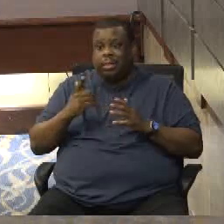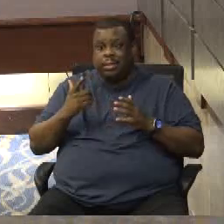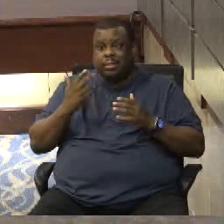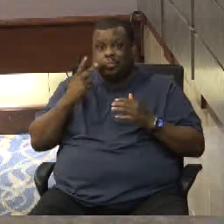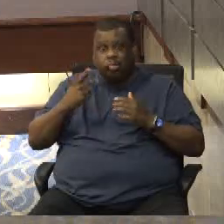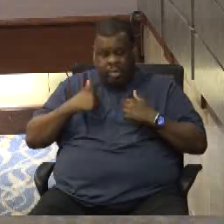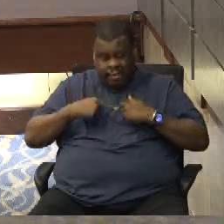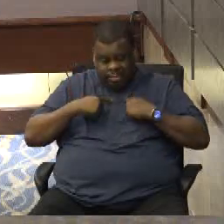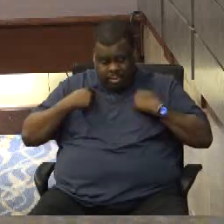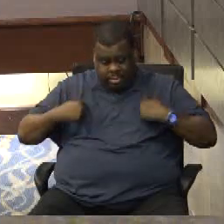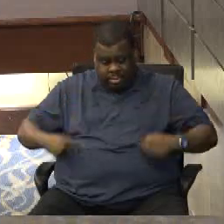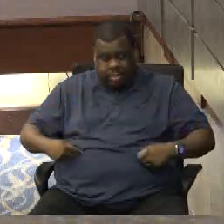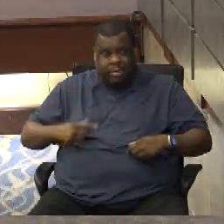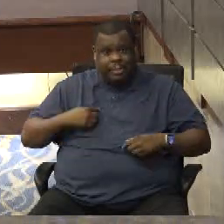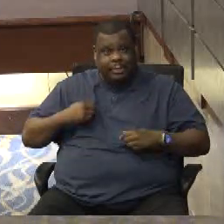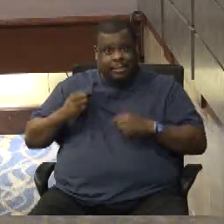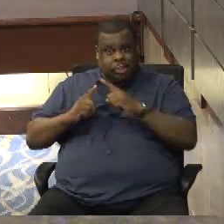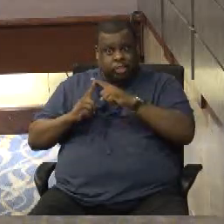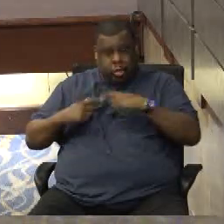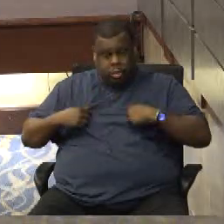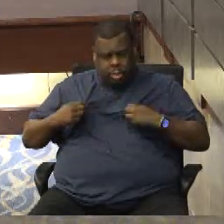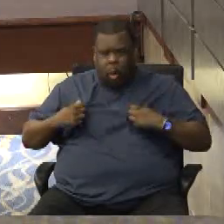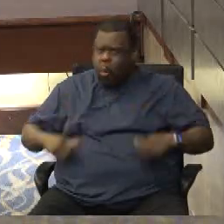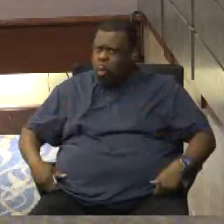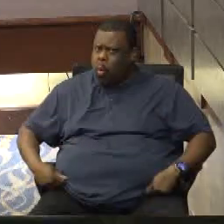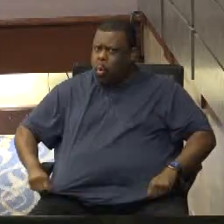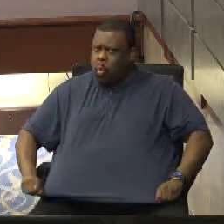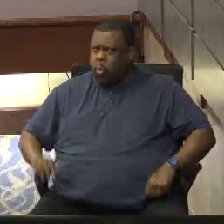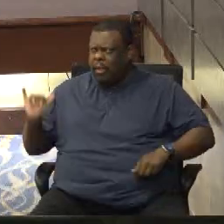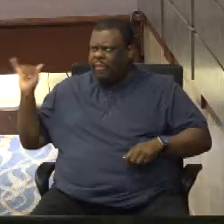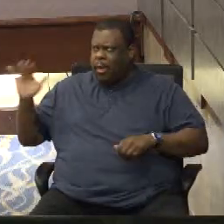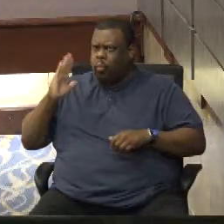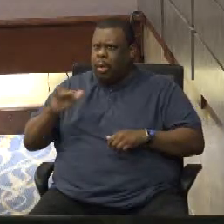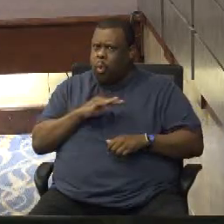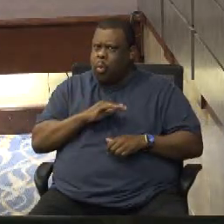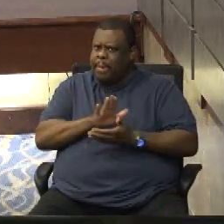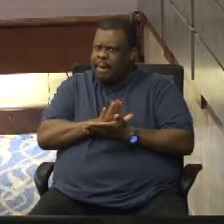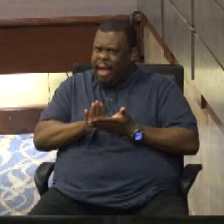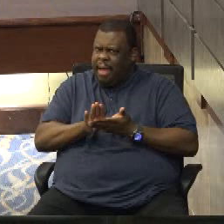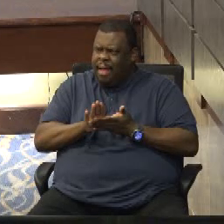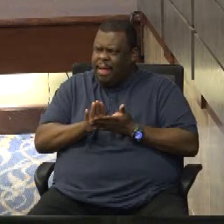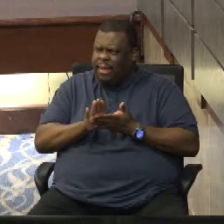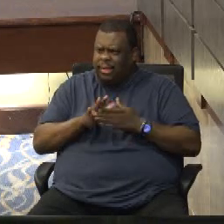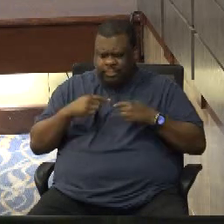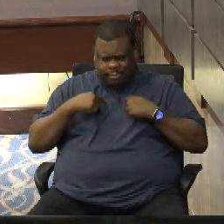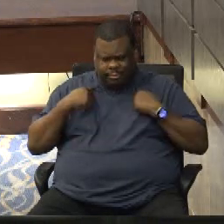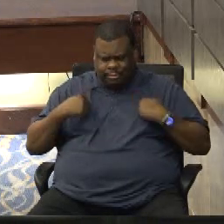looks good on a t-shirt. Mm-hmm. All of it. Yes, it does. So I'm very well pleased.